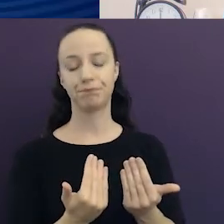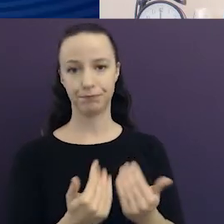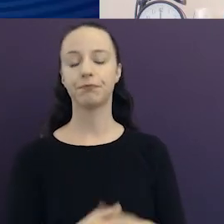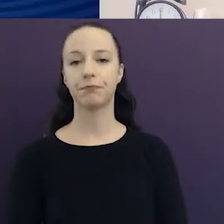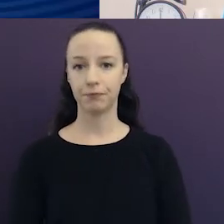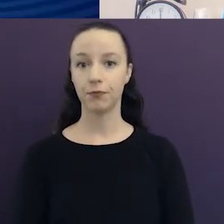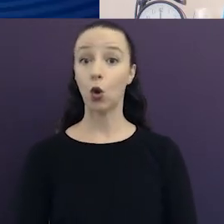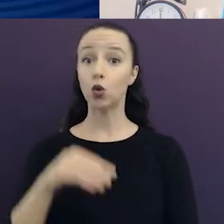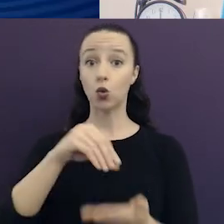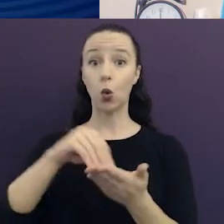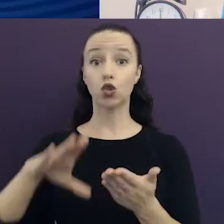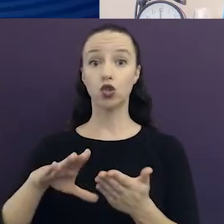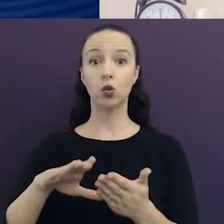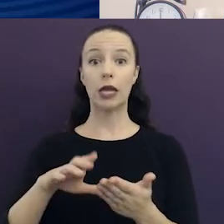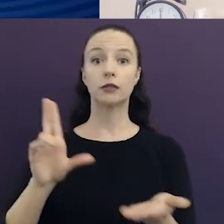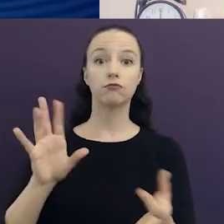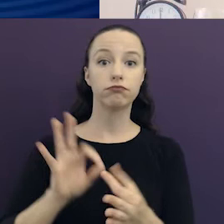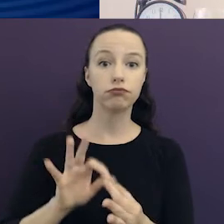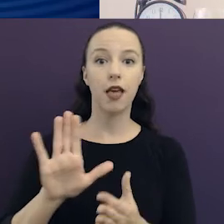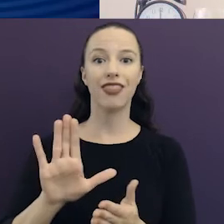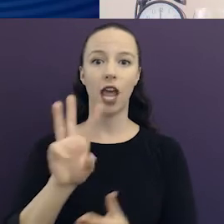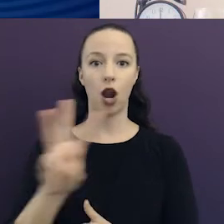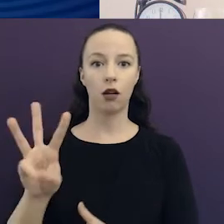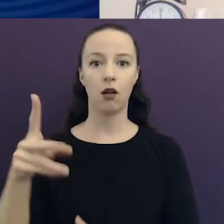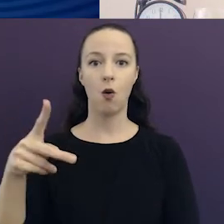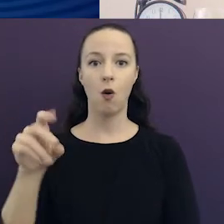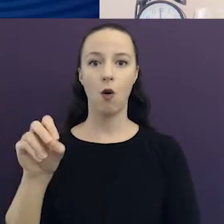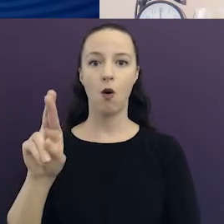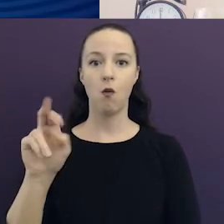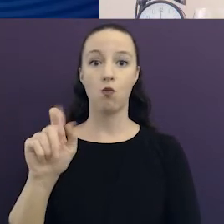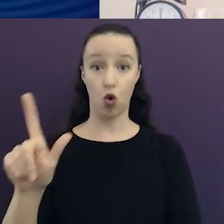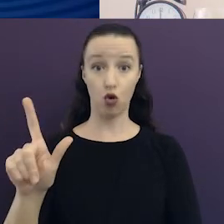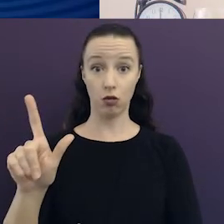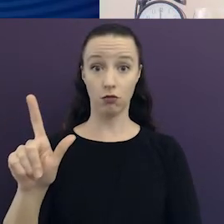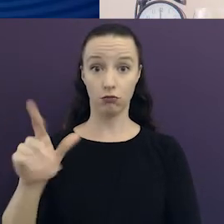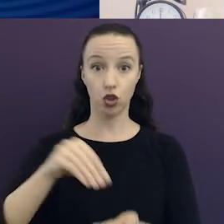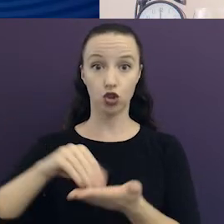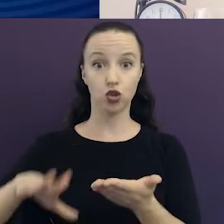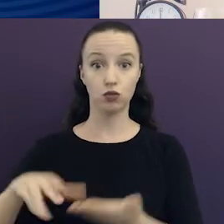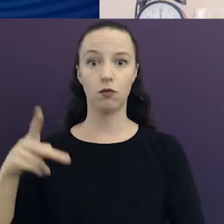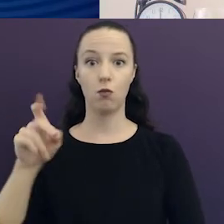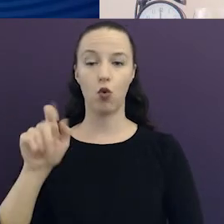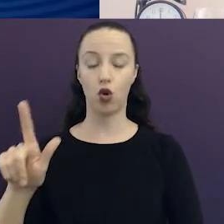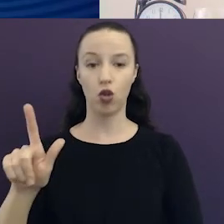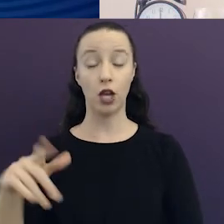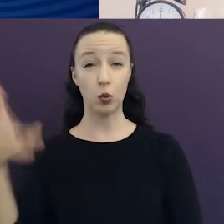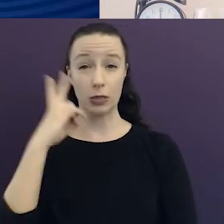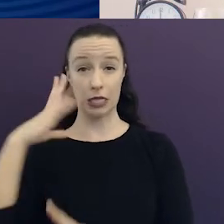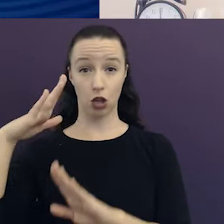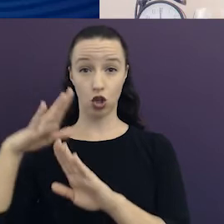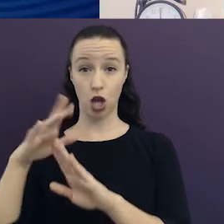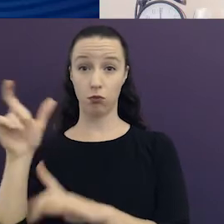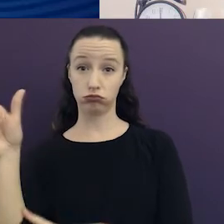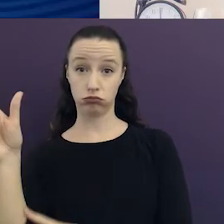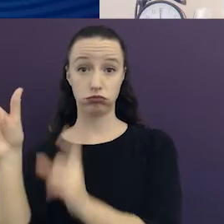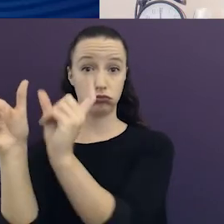We have students can log into their portal. It's, their Clovis Community College student portal. And next to their dashboard